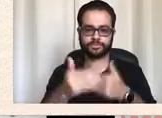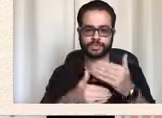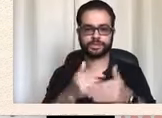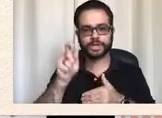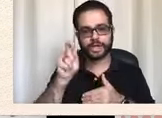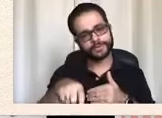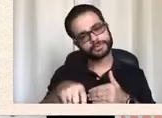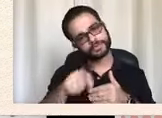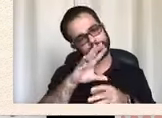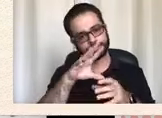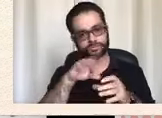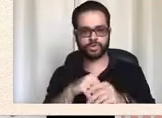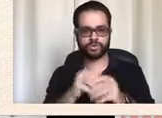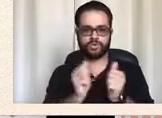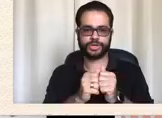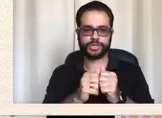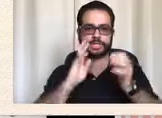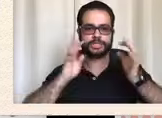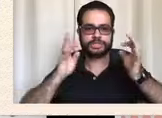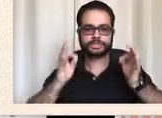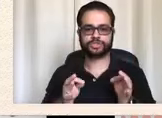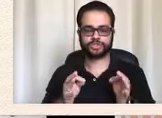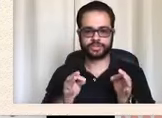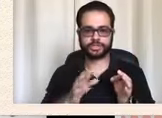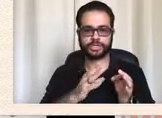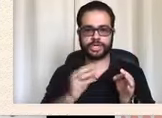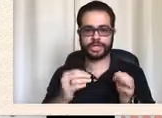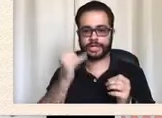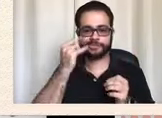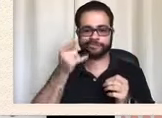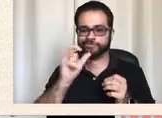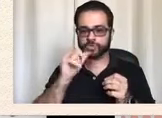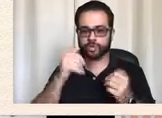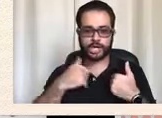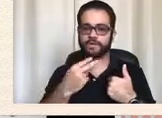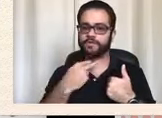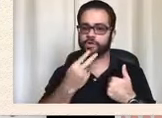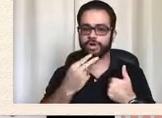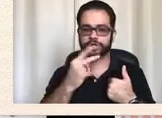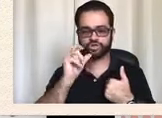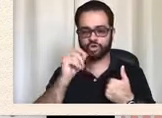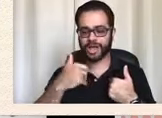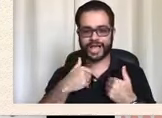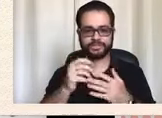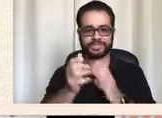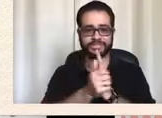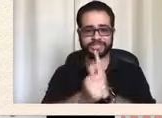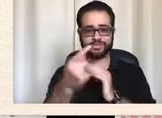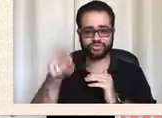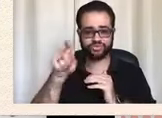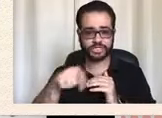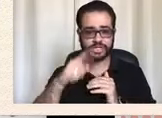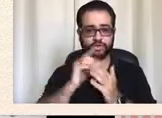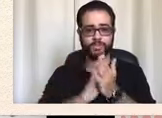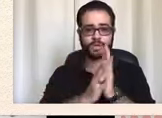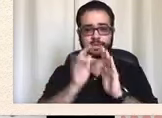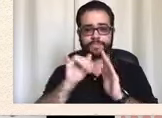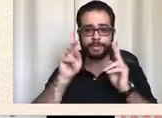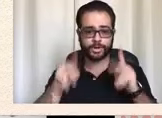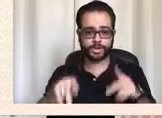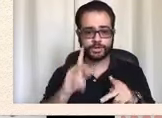the decisions. And if you don't have a voice and you don't have the skills that you need in order to be that, to understand what your